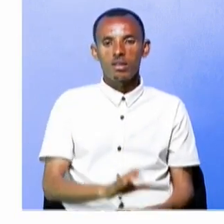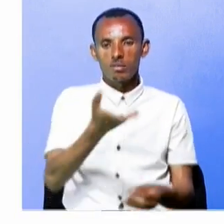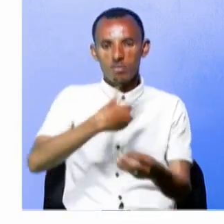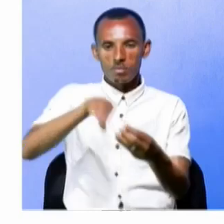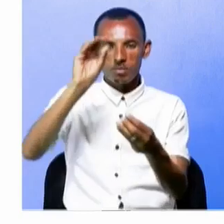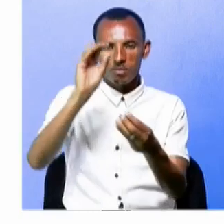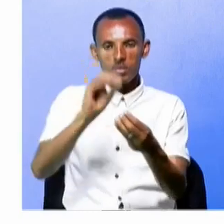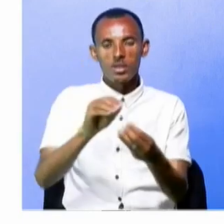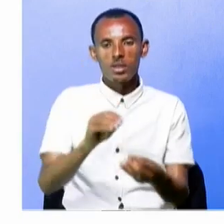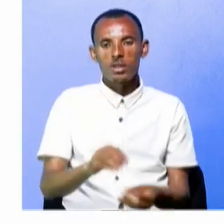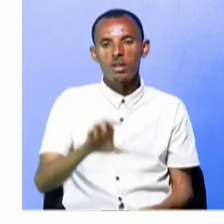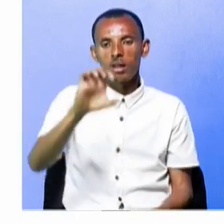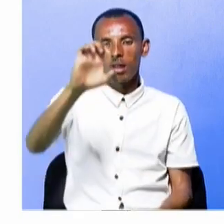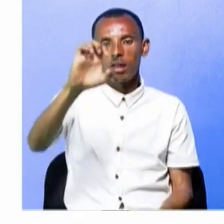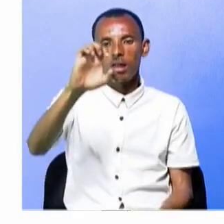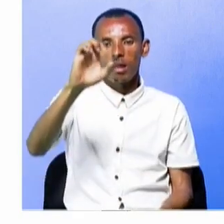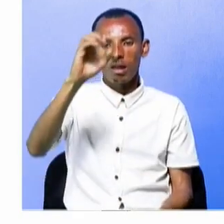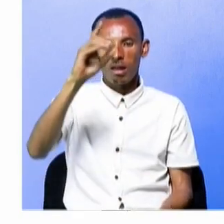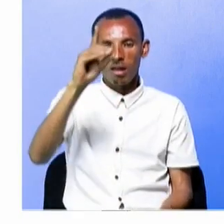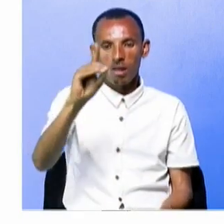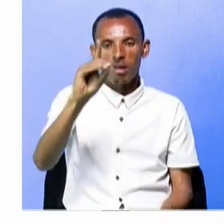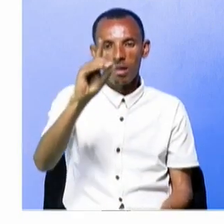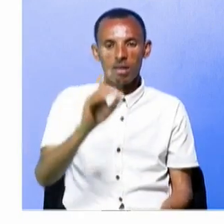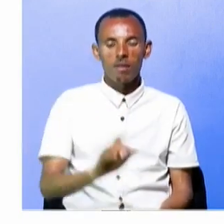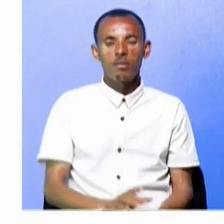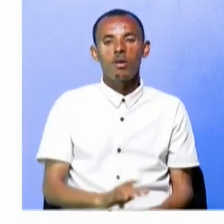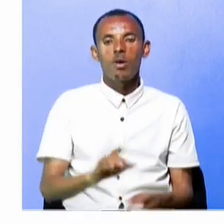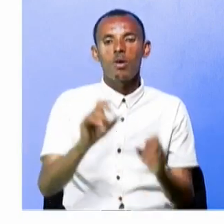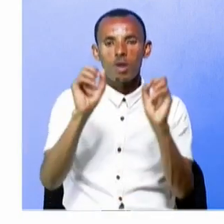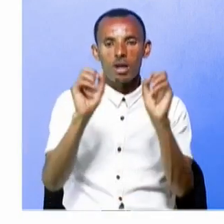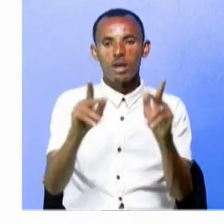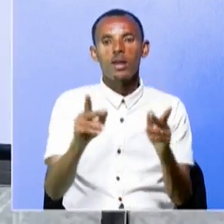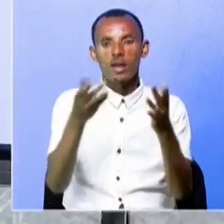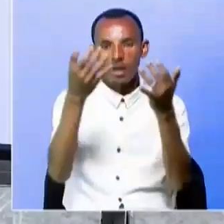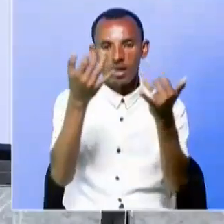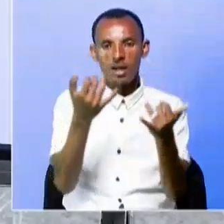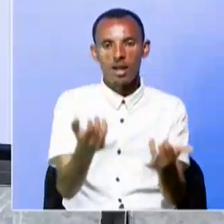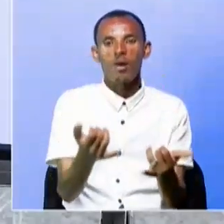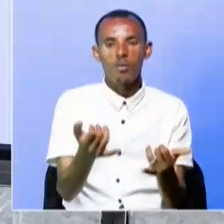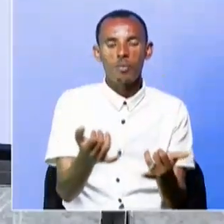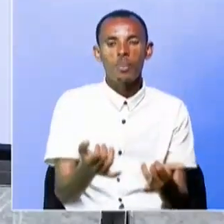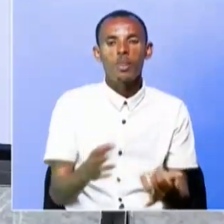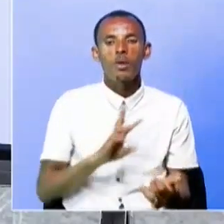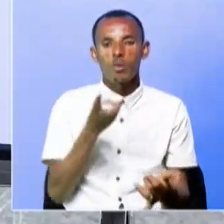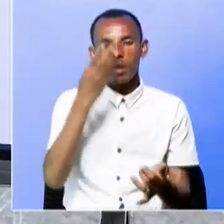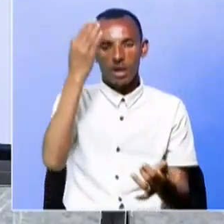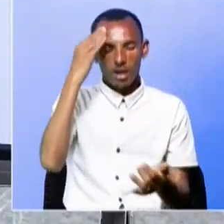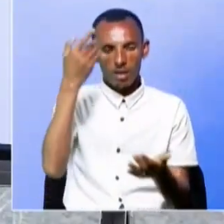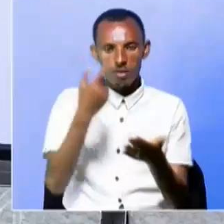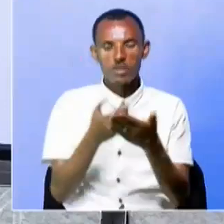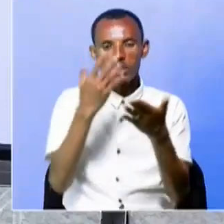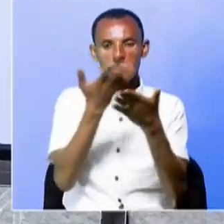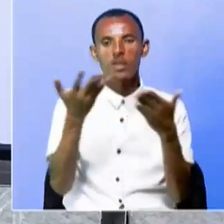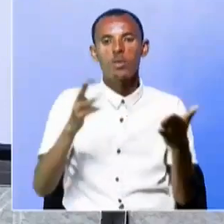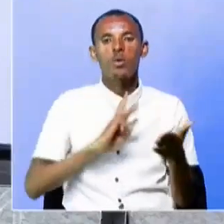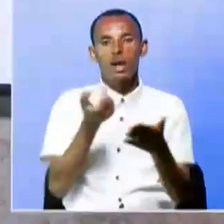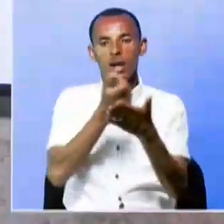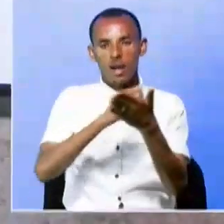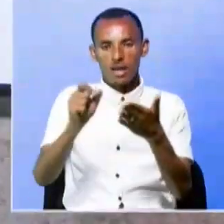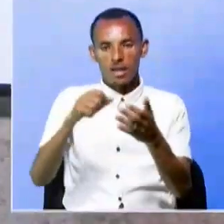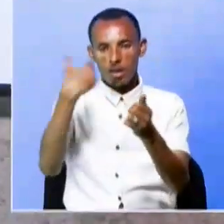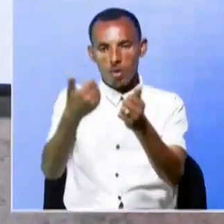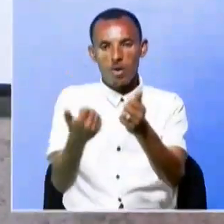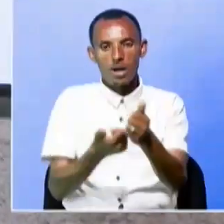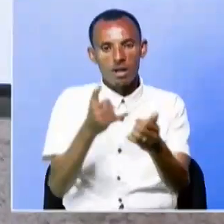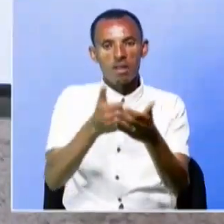plus ED. Okay. Now we know this thing. You can write it in any order.